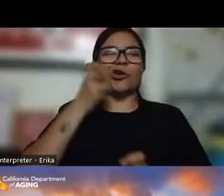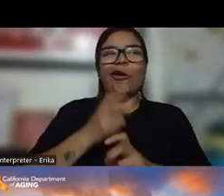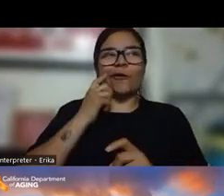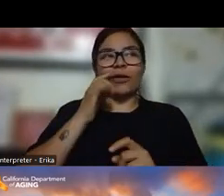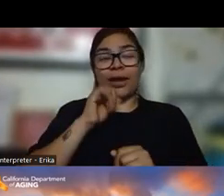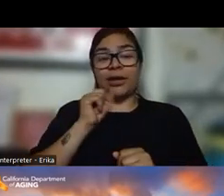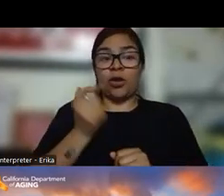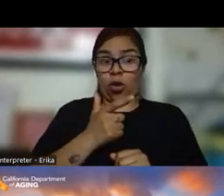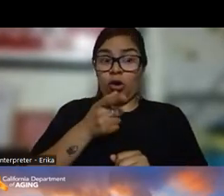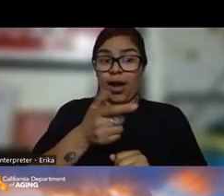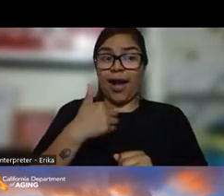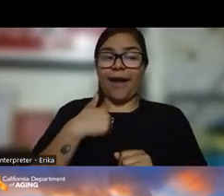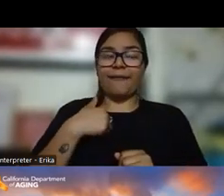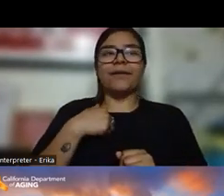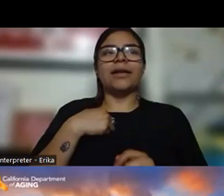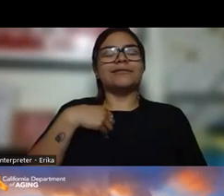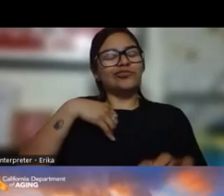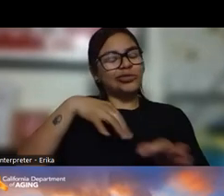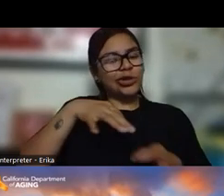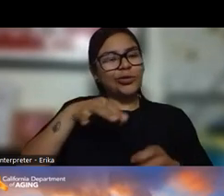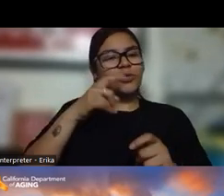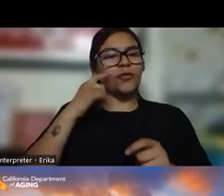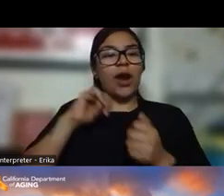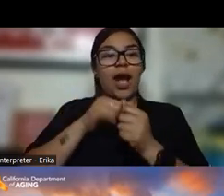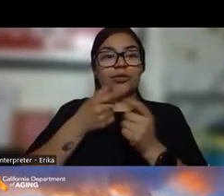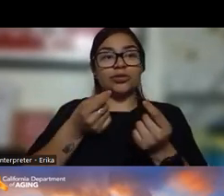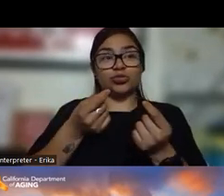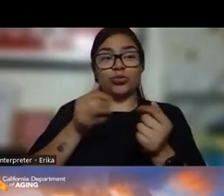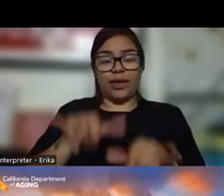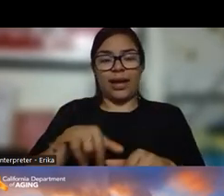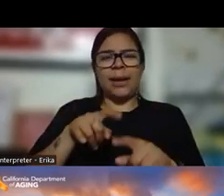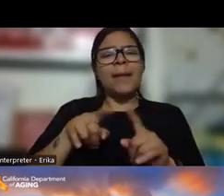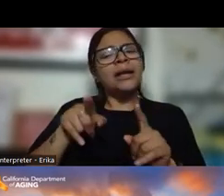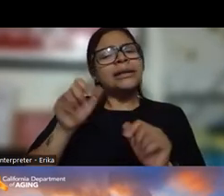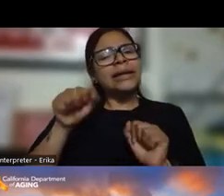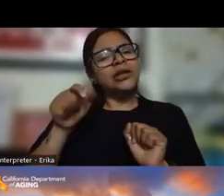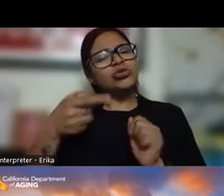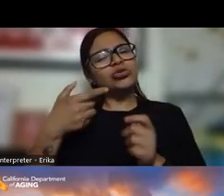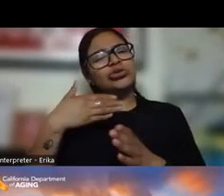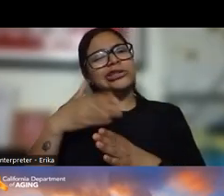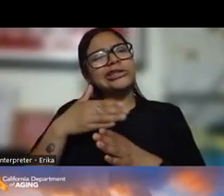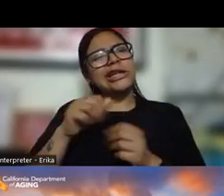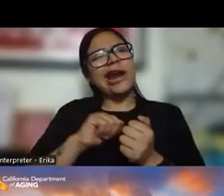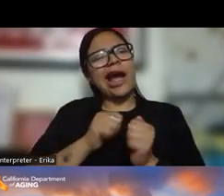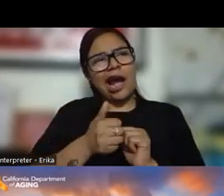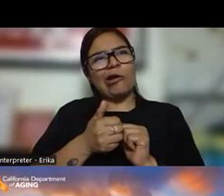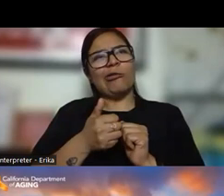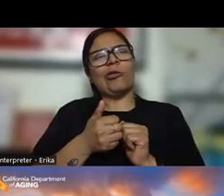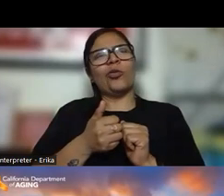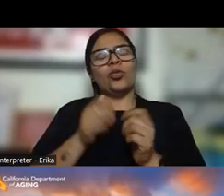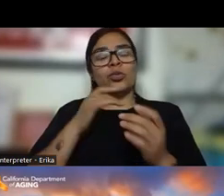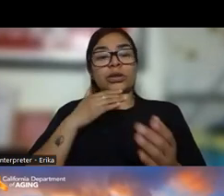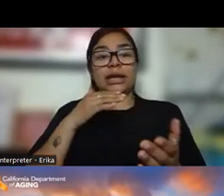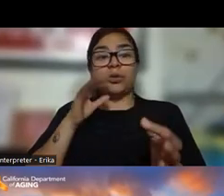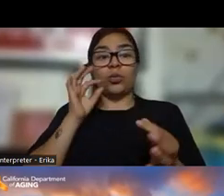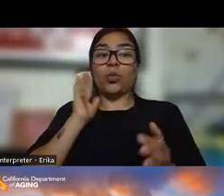great job in describing that. I'm wondering if you can give some examples of ways in which they propose to do that. And then for all the